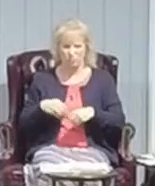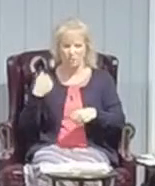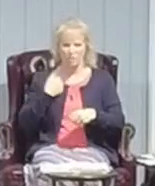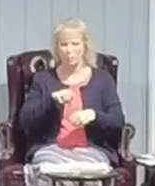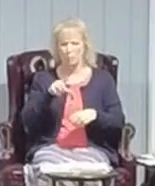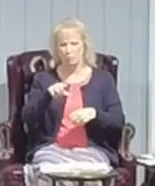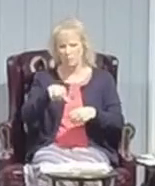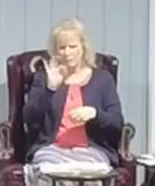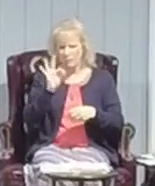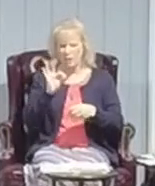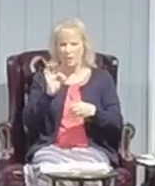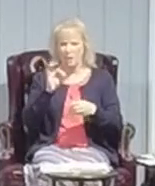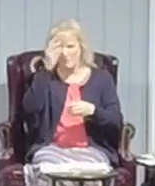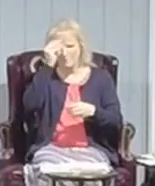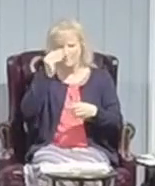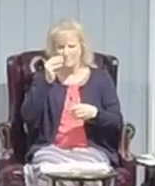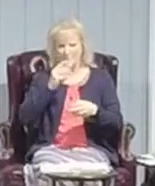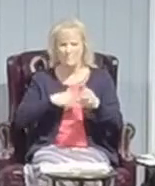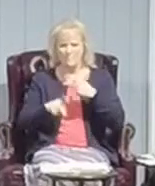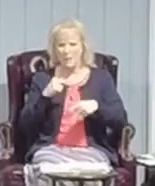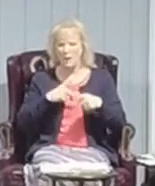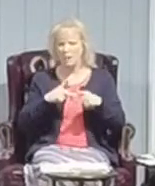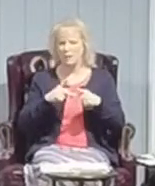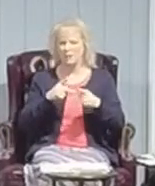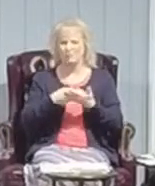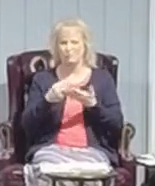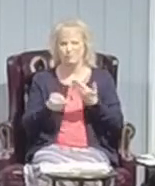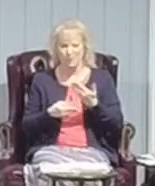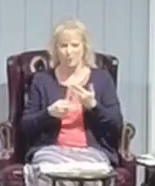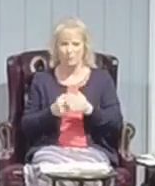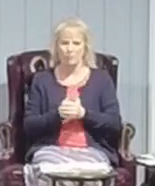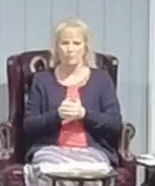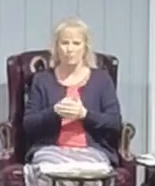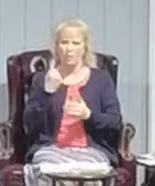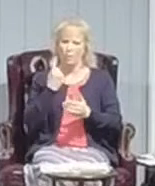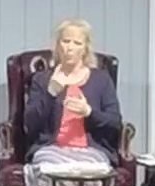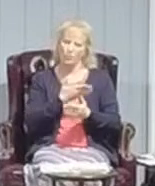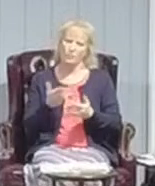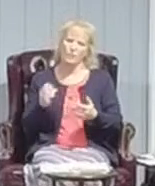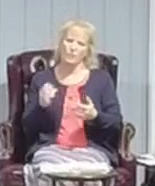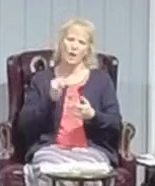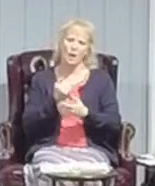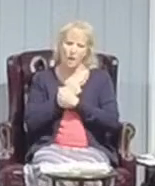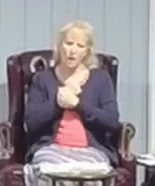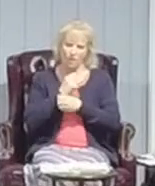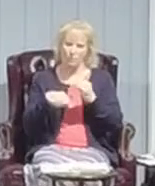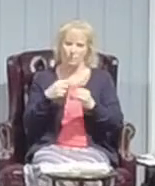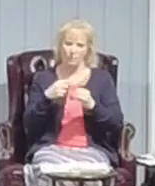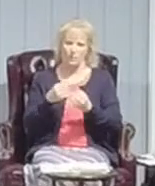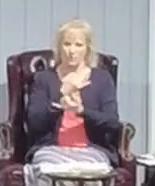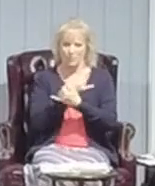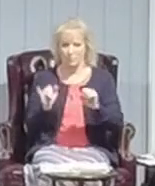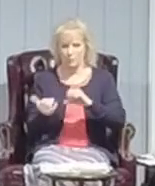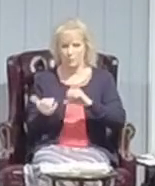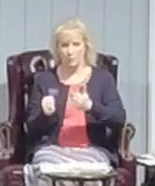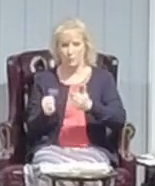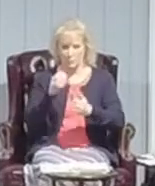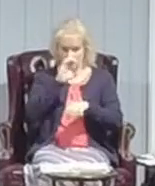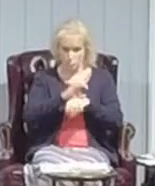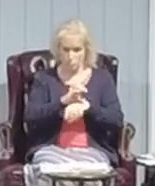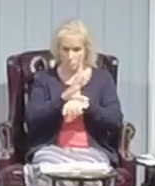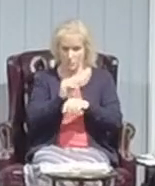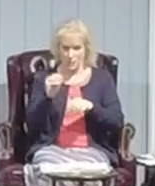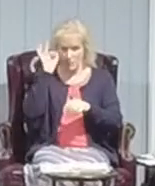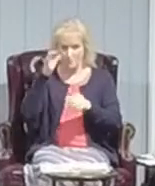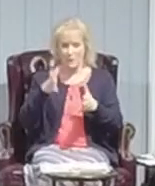us. You know, one of the things that I love about an independent fundamental Baptist church and a pastor like you have a